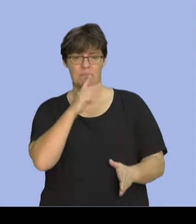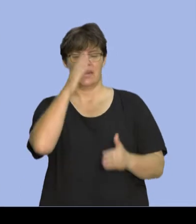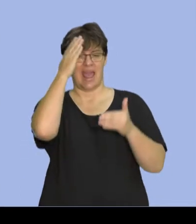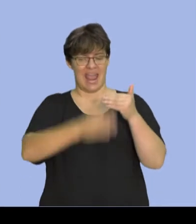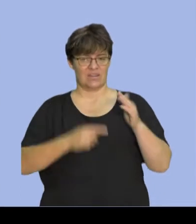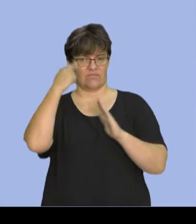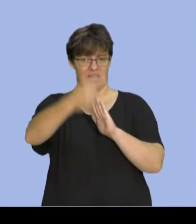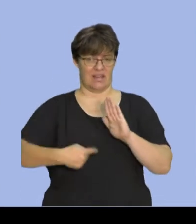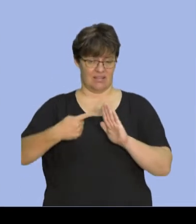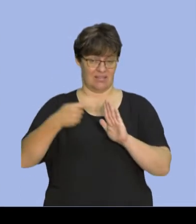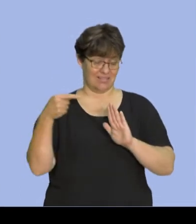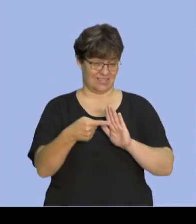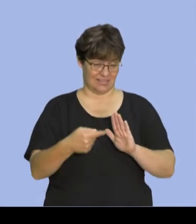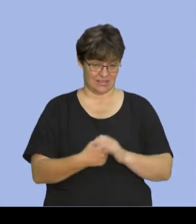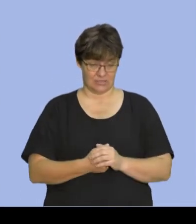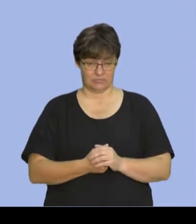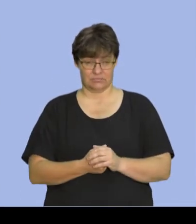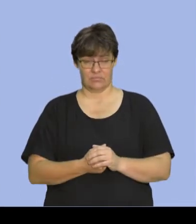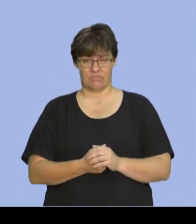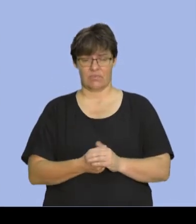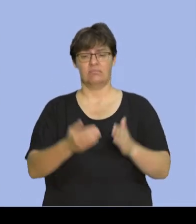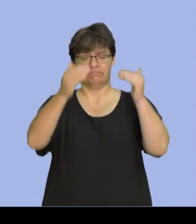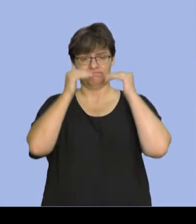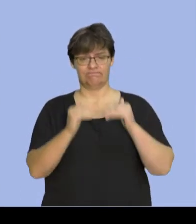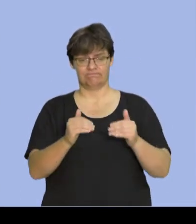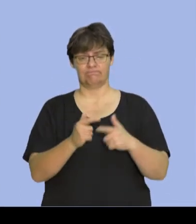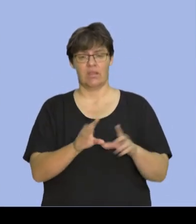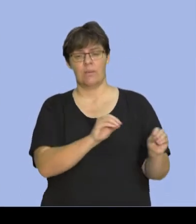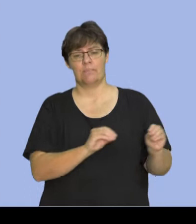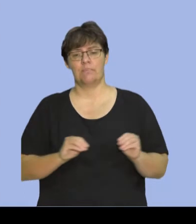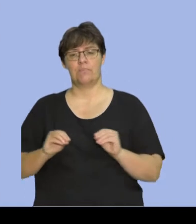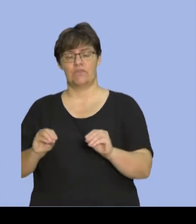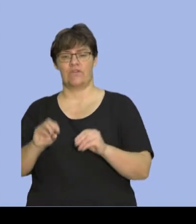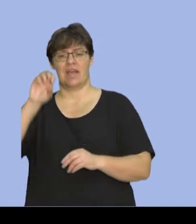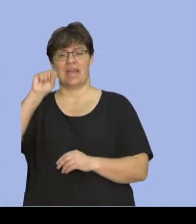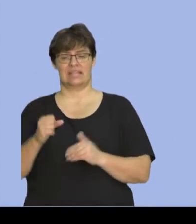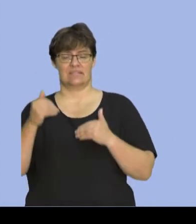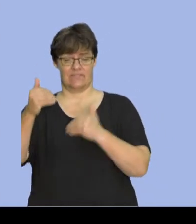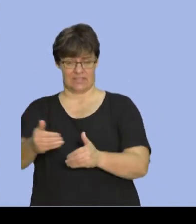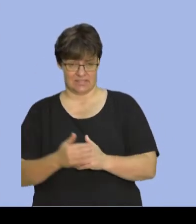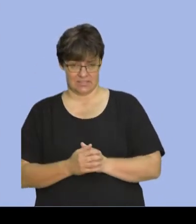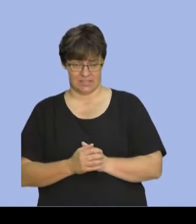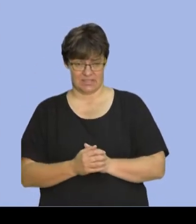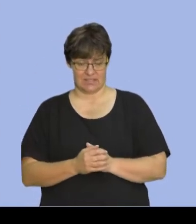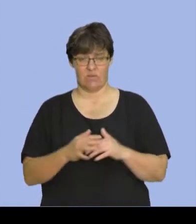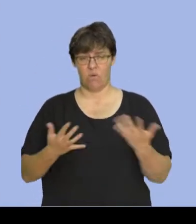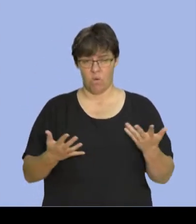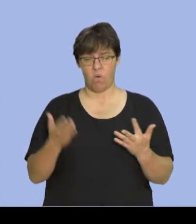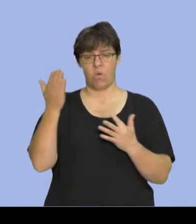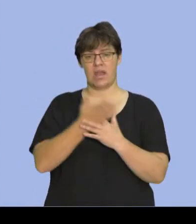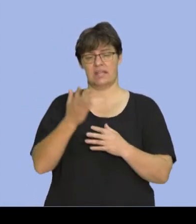cycle. Let's look at what happens when that cell moves into the S phase, or the interphase